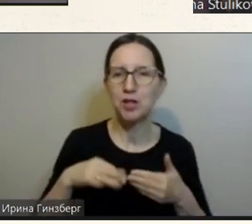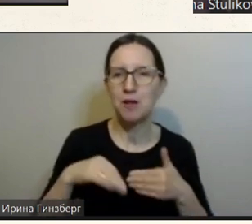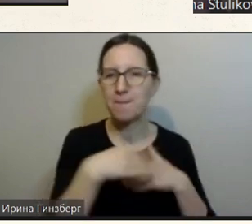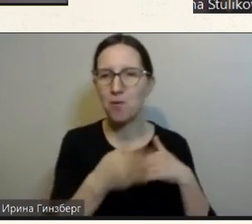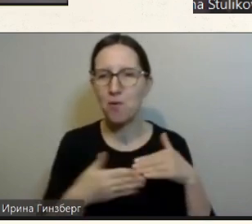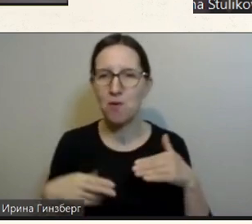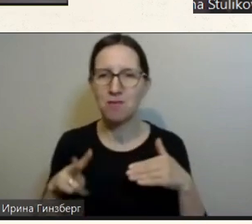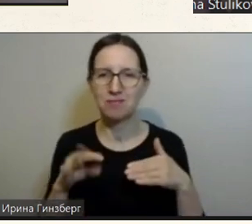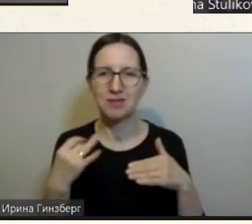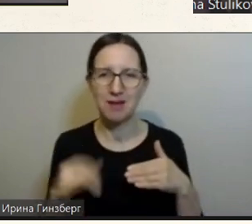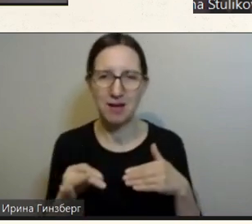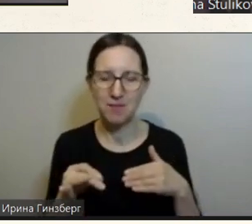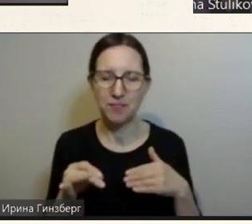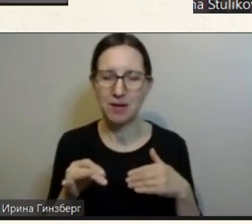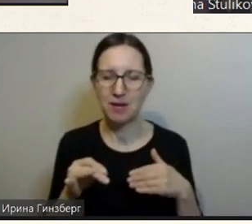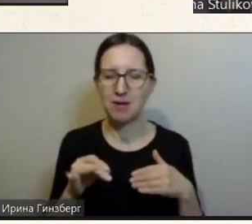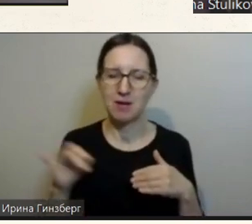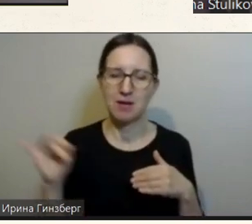Two pieces.